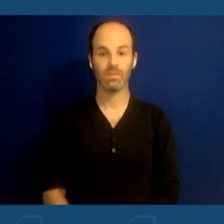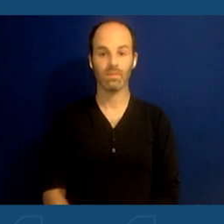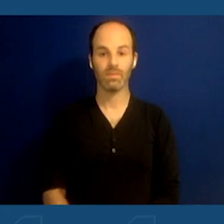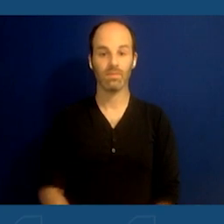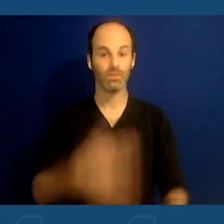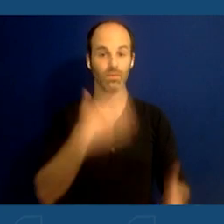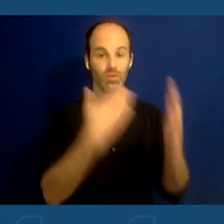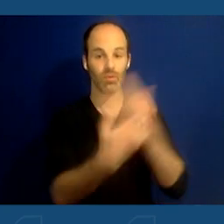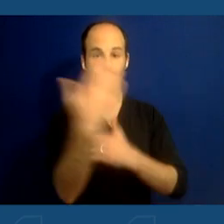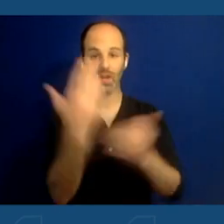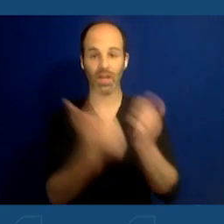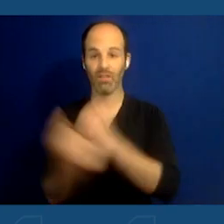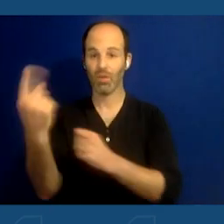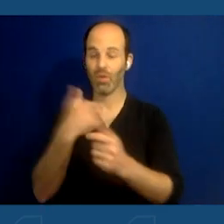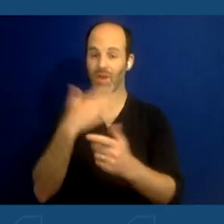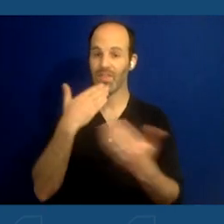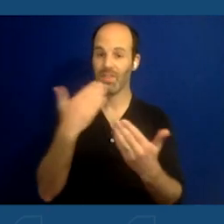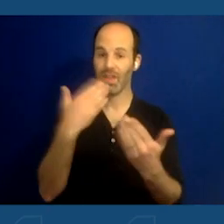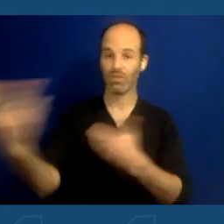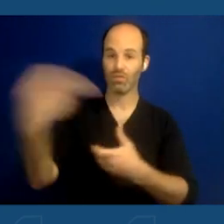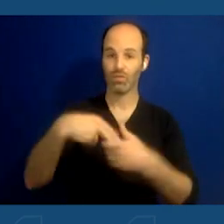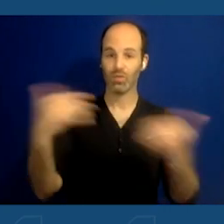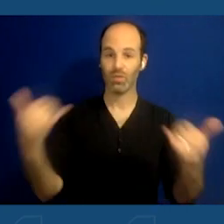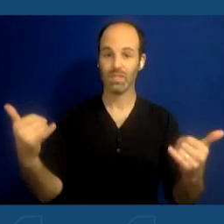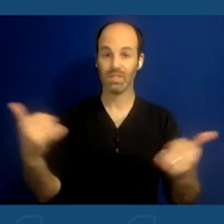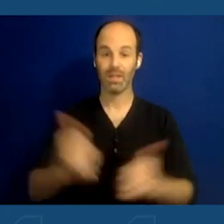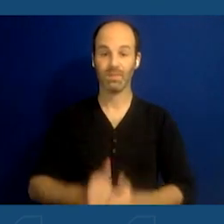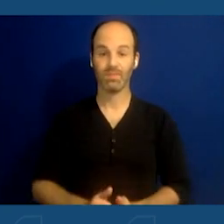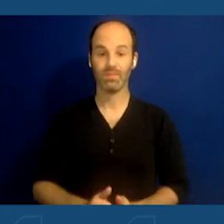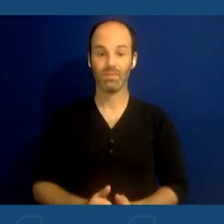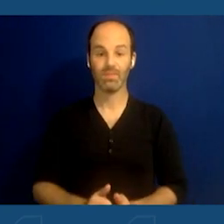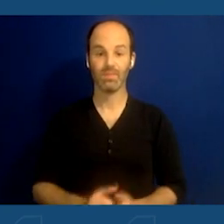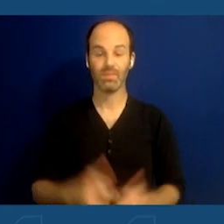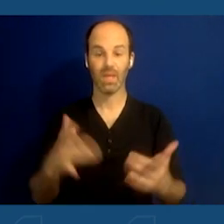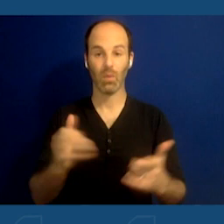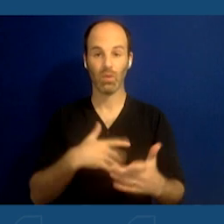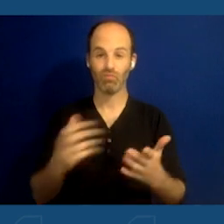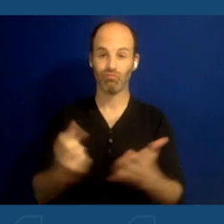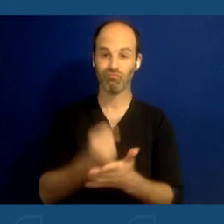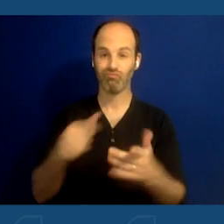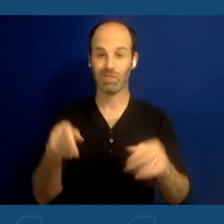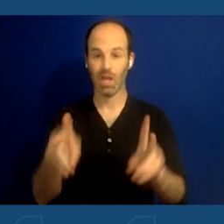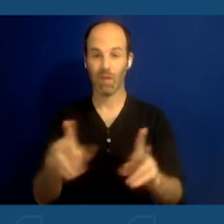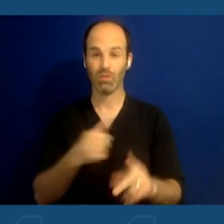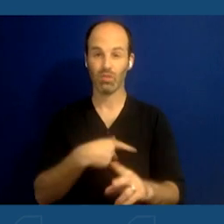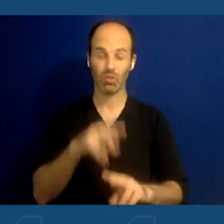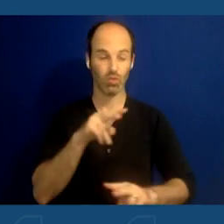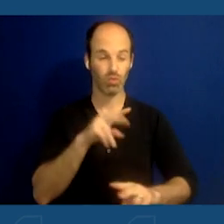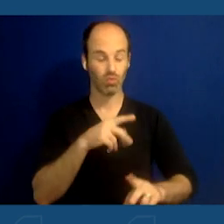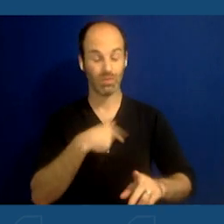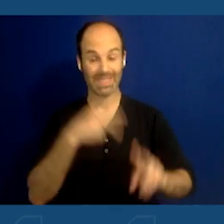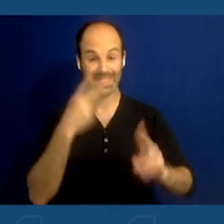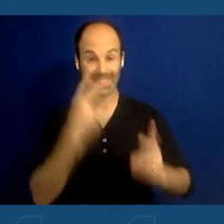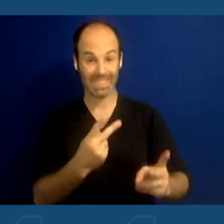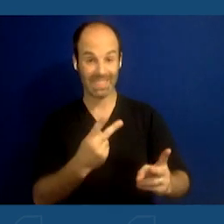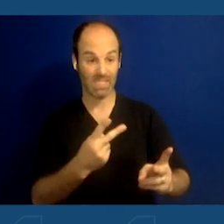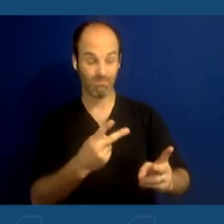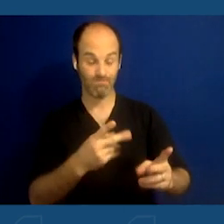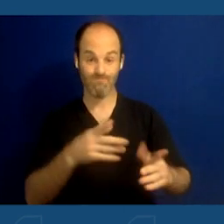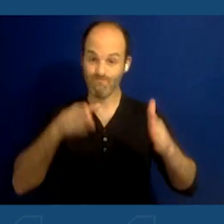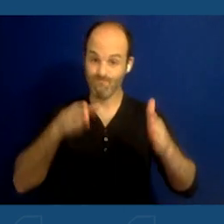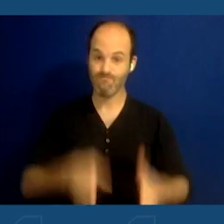morning, everyone. Thank you for coming out today. And I wanted to take this opportunity to come over and see in person, what our